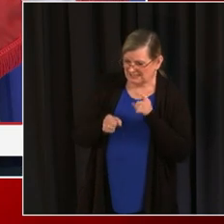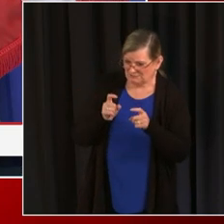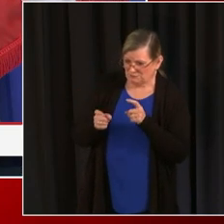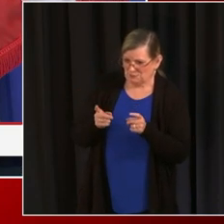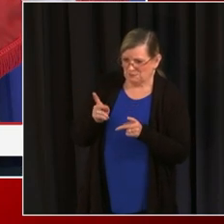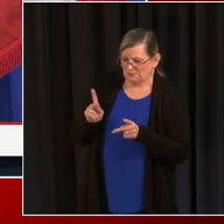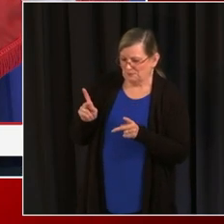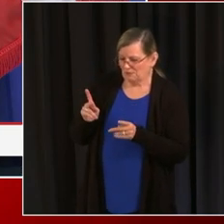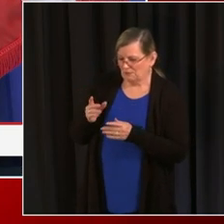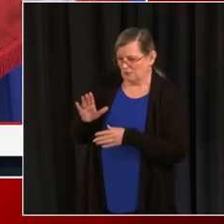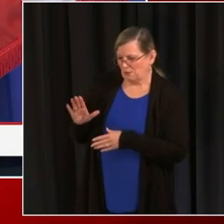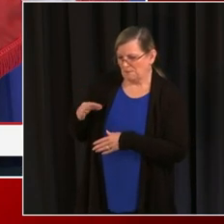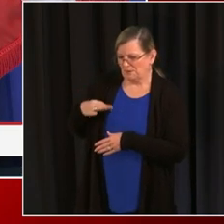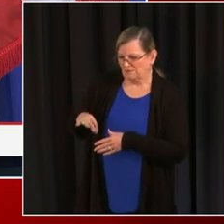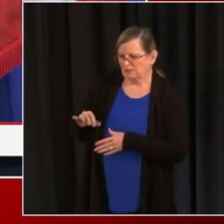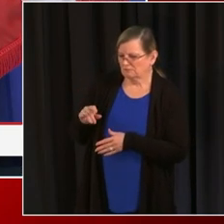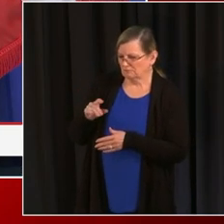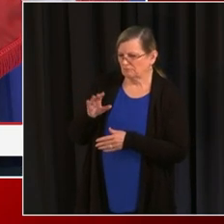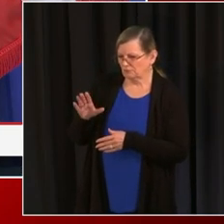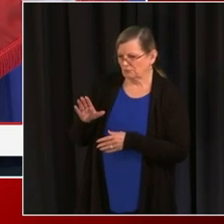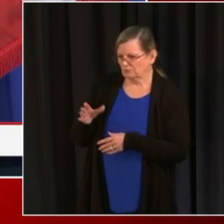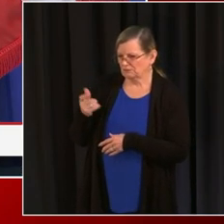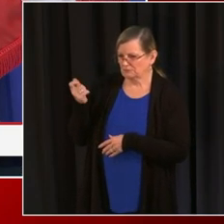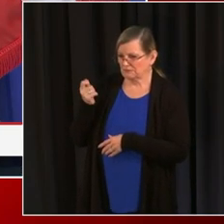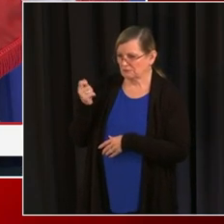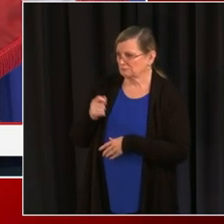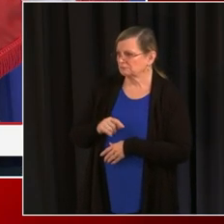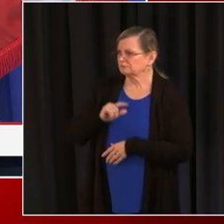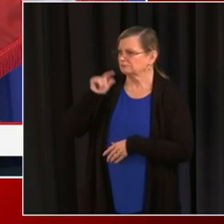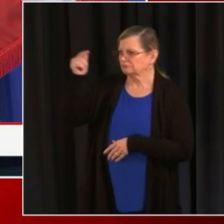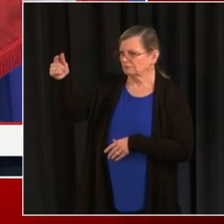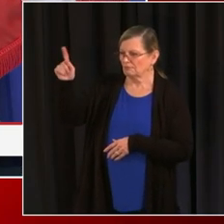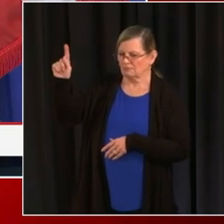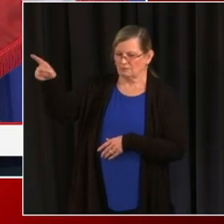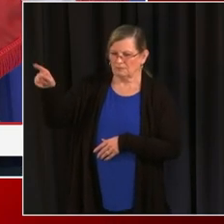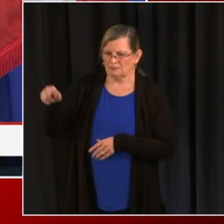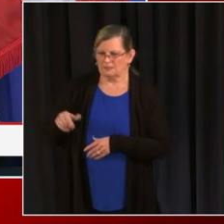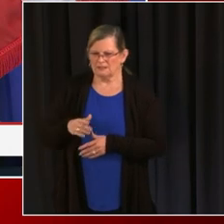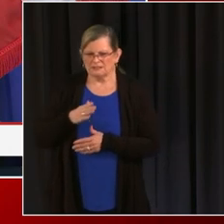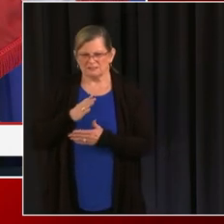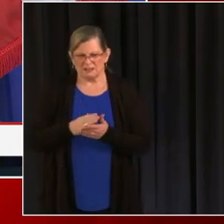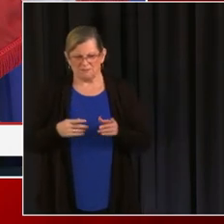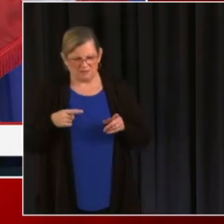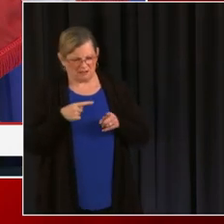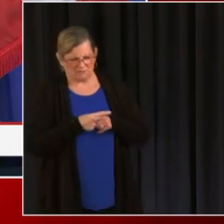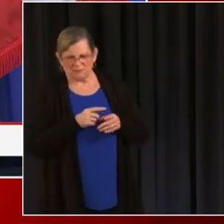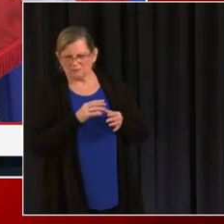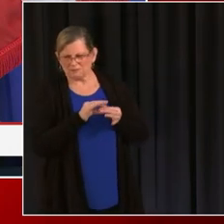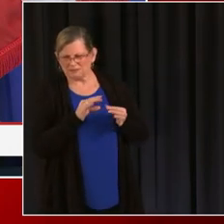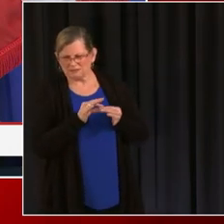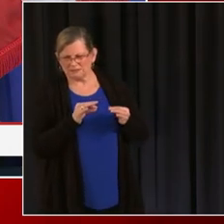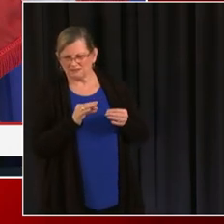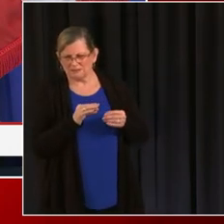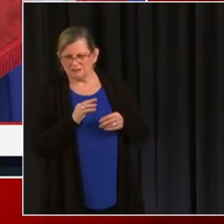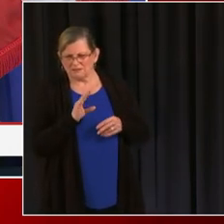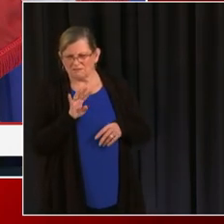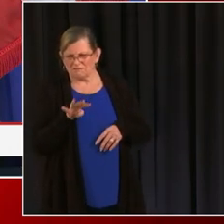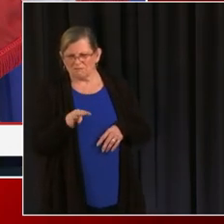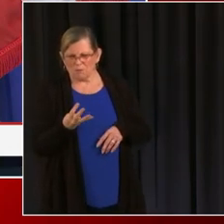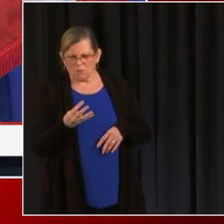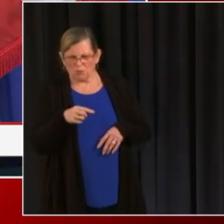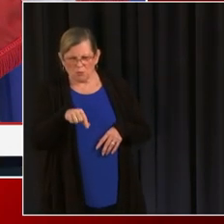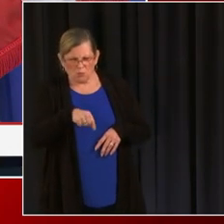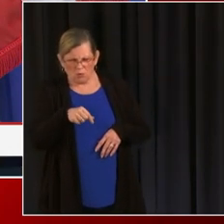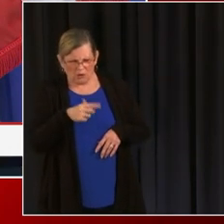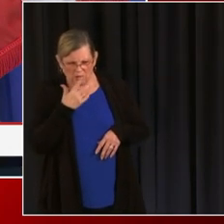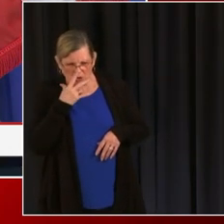to. Yes, ma'am. Yeah, there's some conflicting messaging going around about what fourth quarter